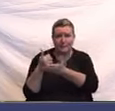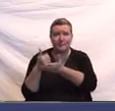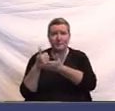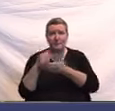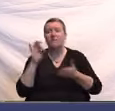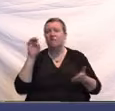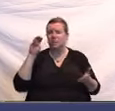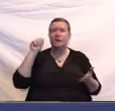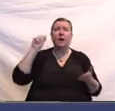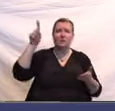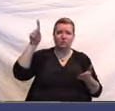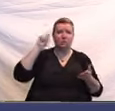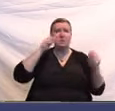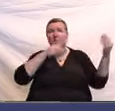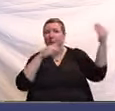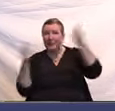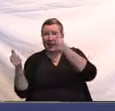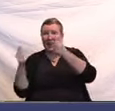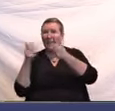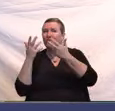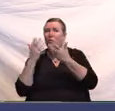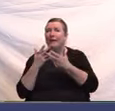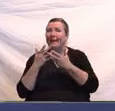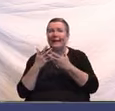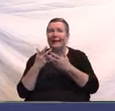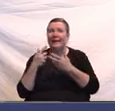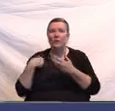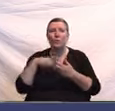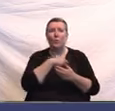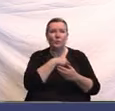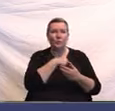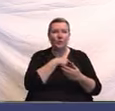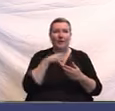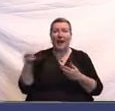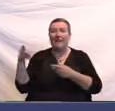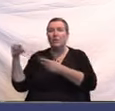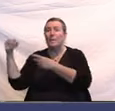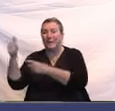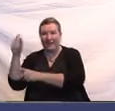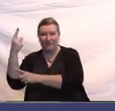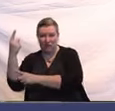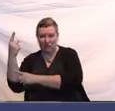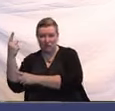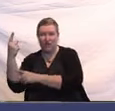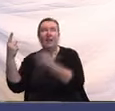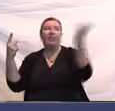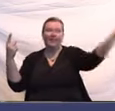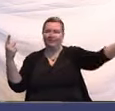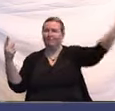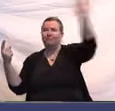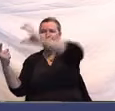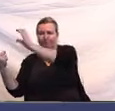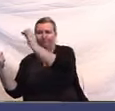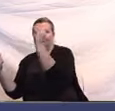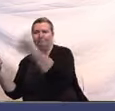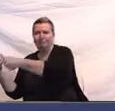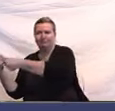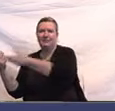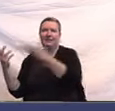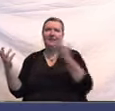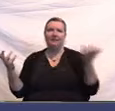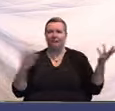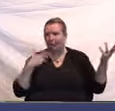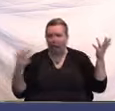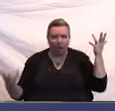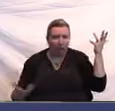but unfortunately they come in on the back end and repay you. And in Cresco's case, it's a big nut, but they're not the only